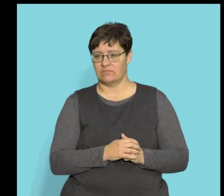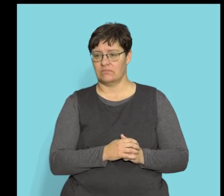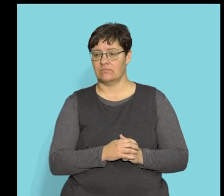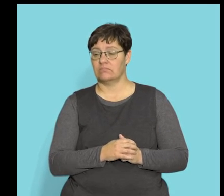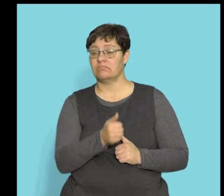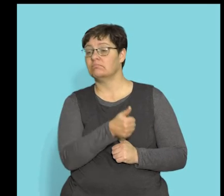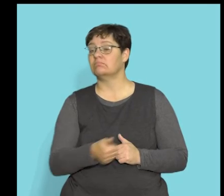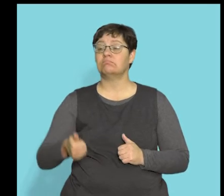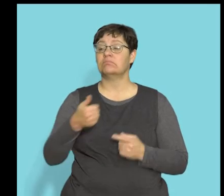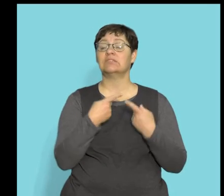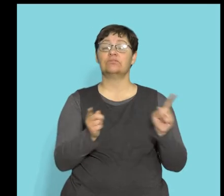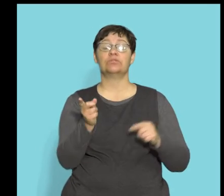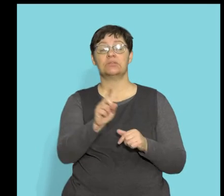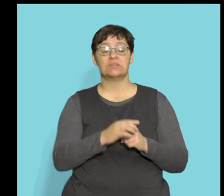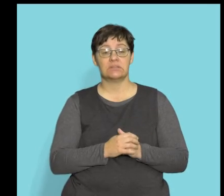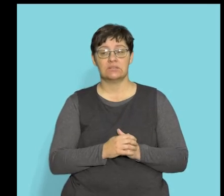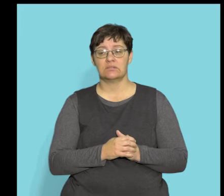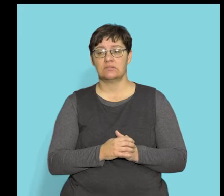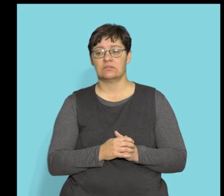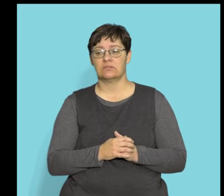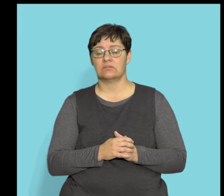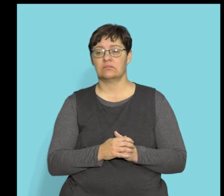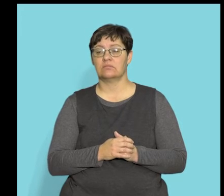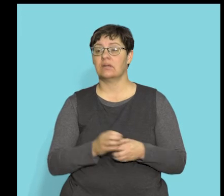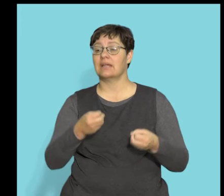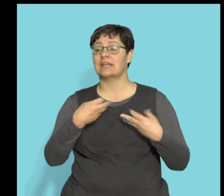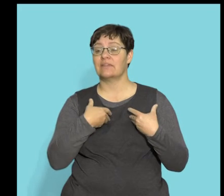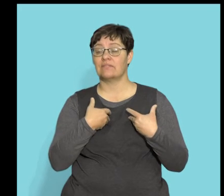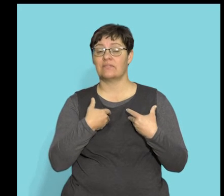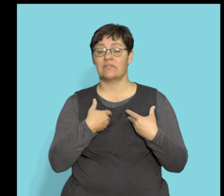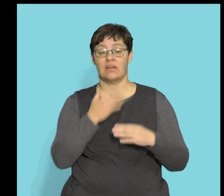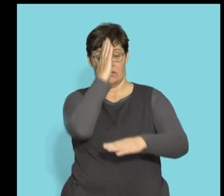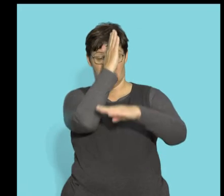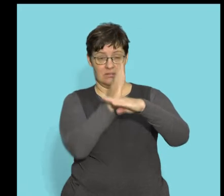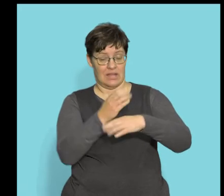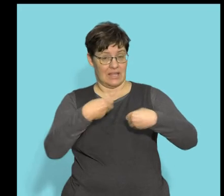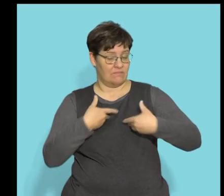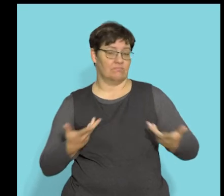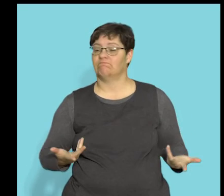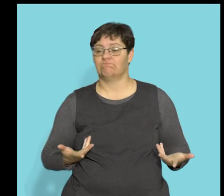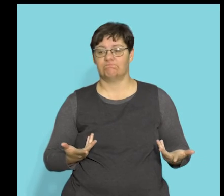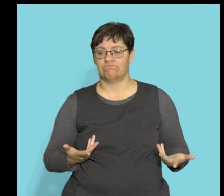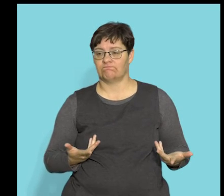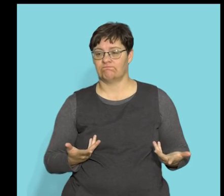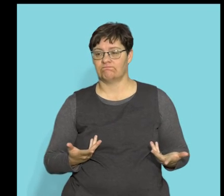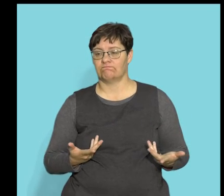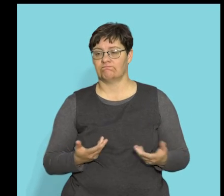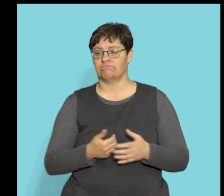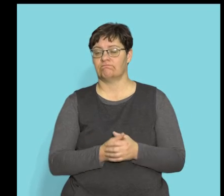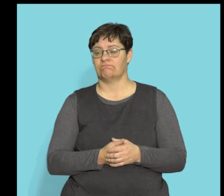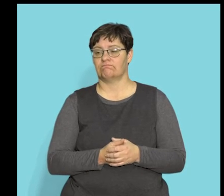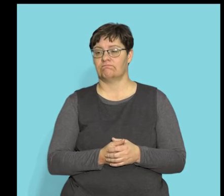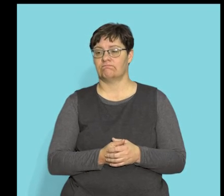main difference is that we have not been given the perpendicular height. We have been